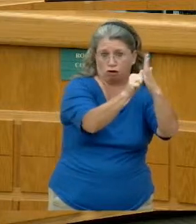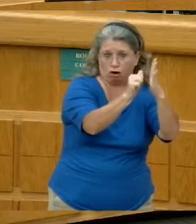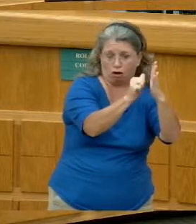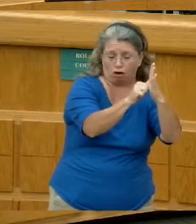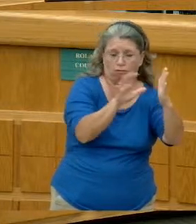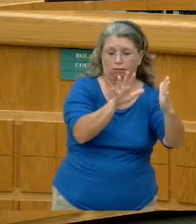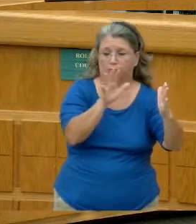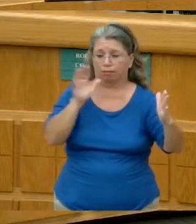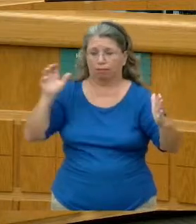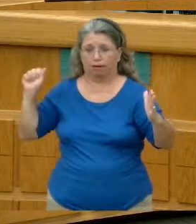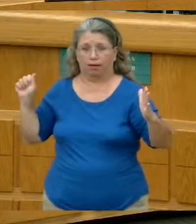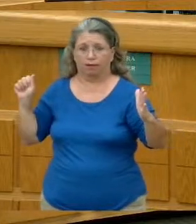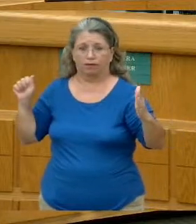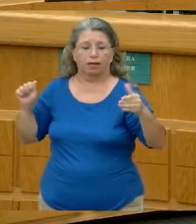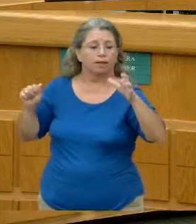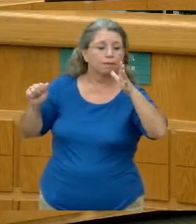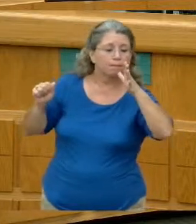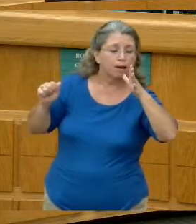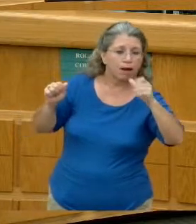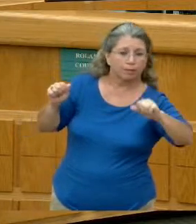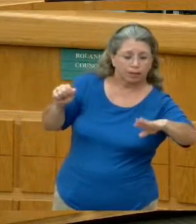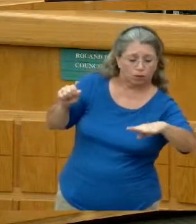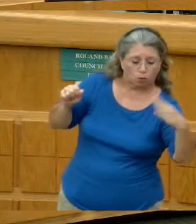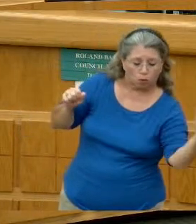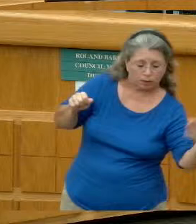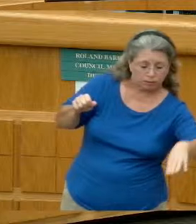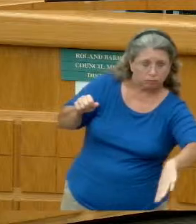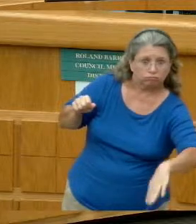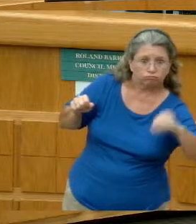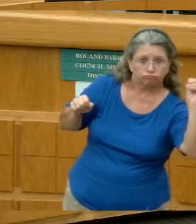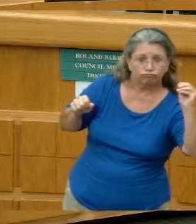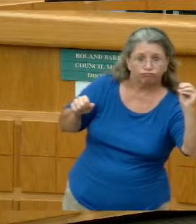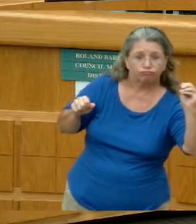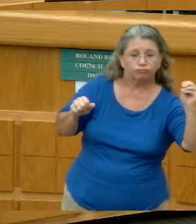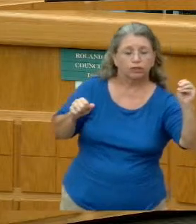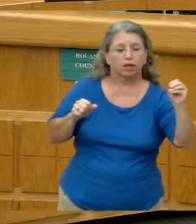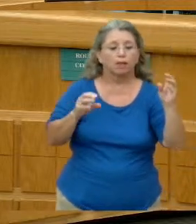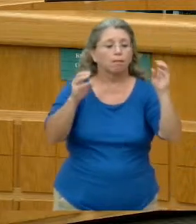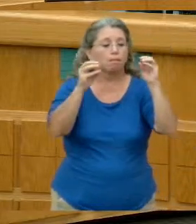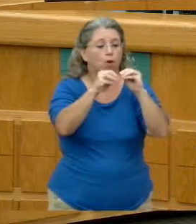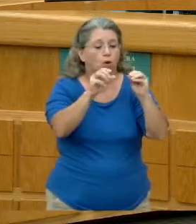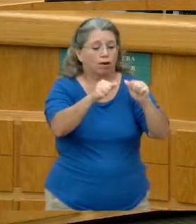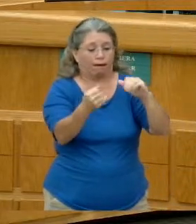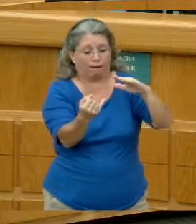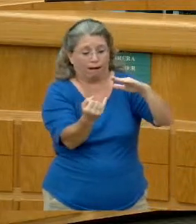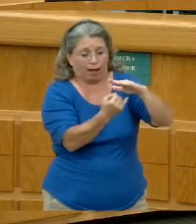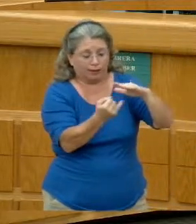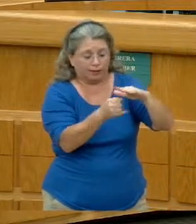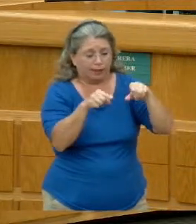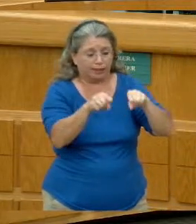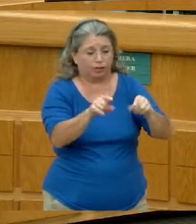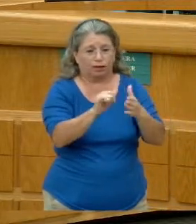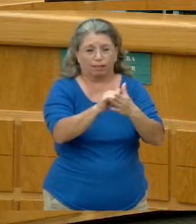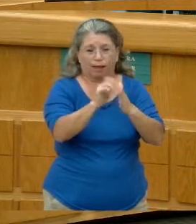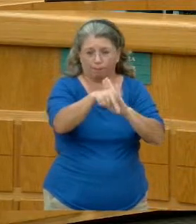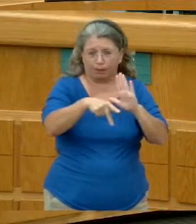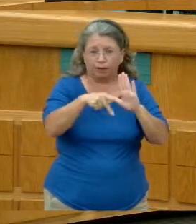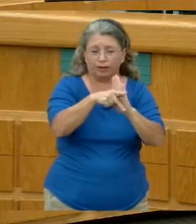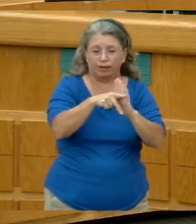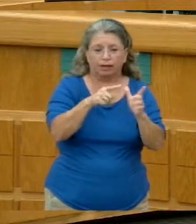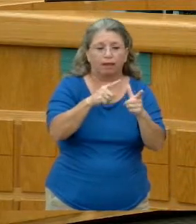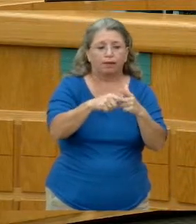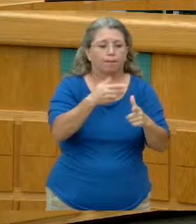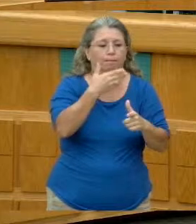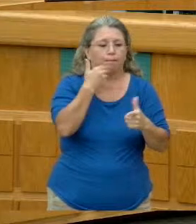The more the baby can be isolated from other family members during the incubation period, the better the chance that siblings